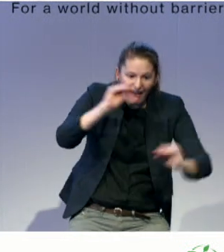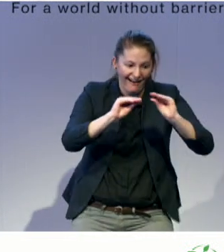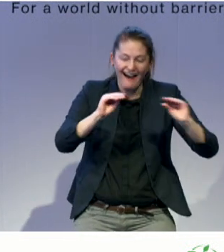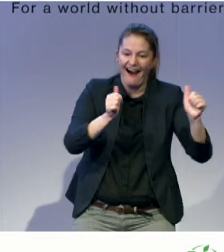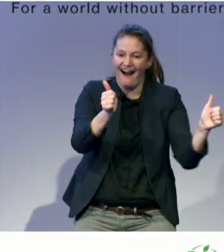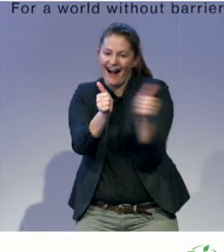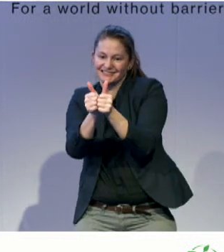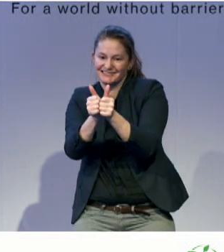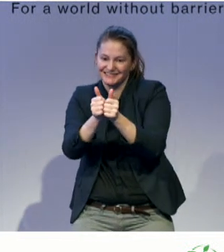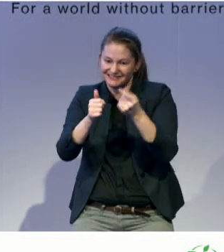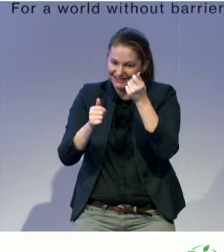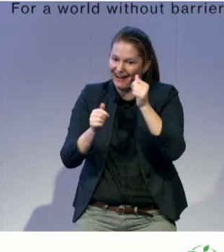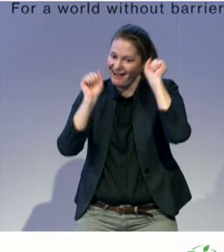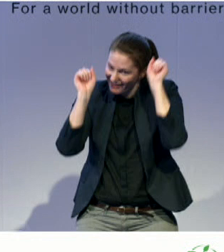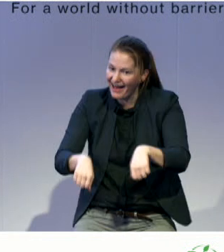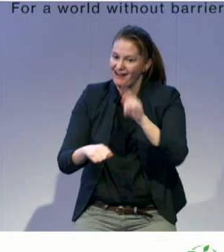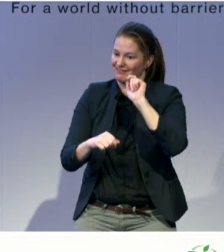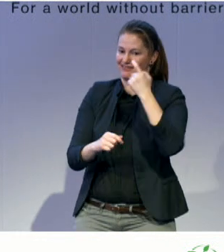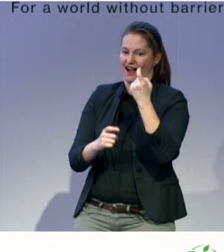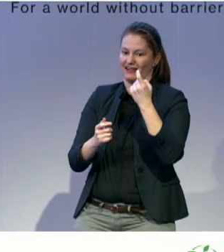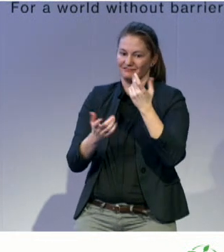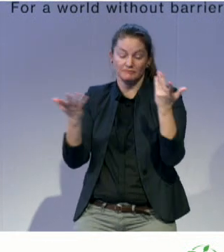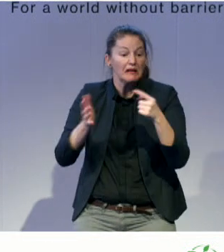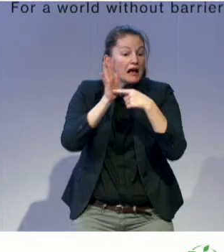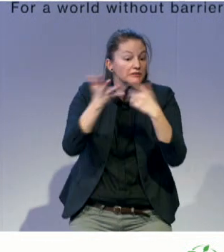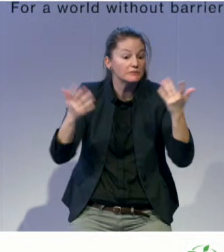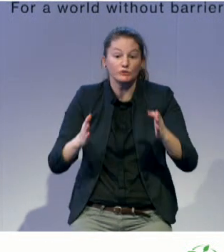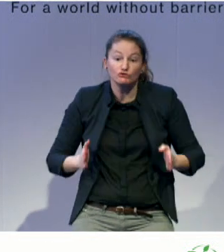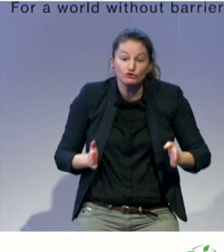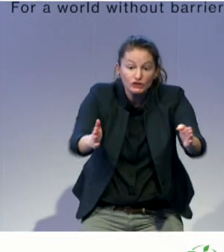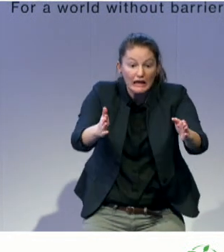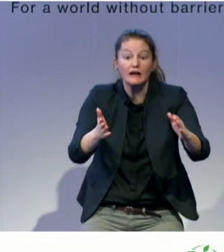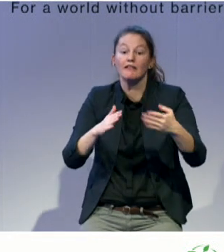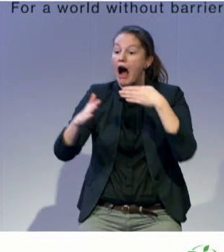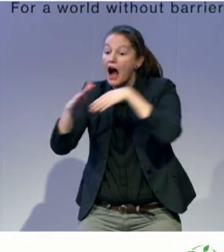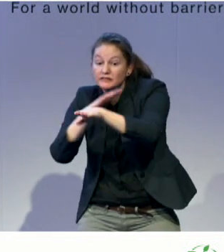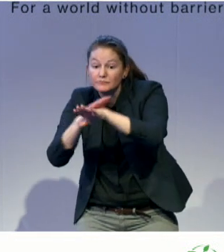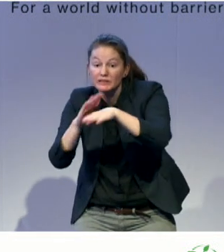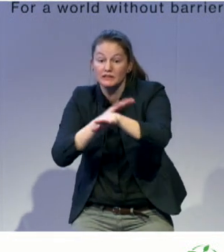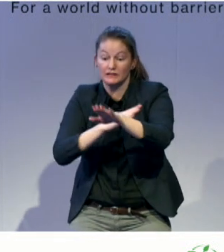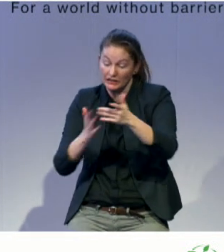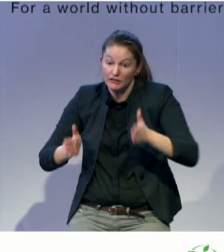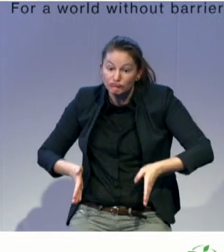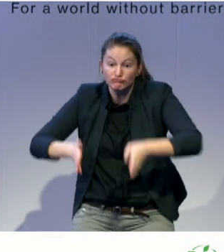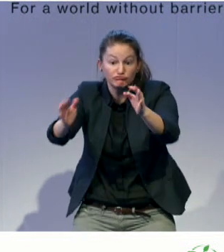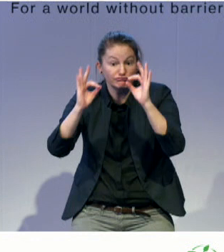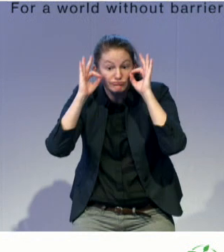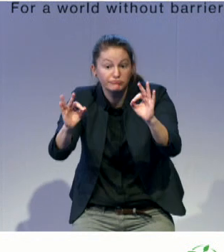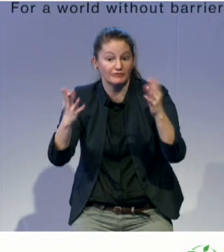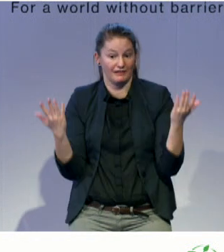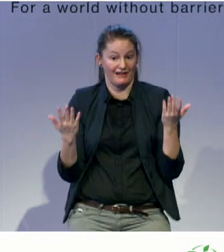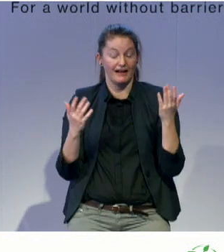and streets and public parking garages so non-disabled can get to and from a job, so it should be for persons